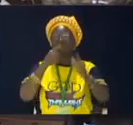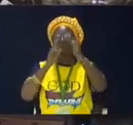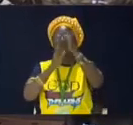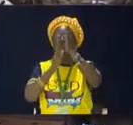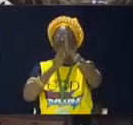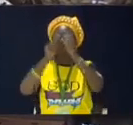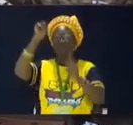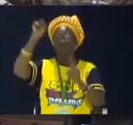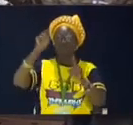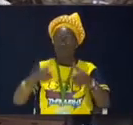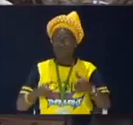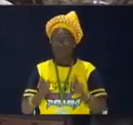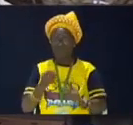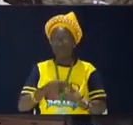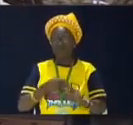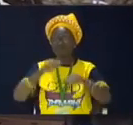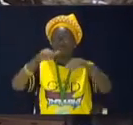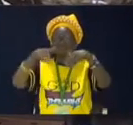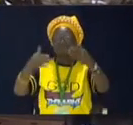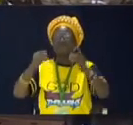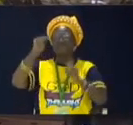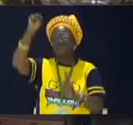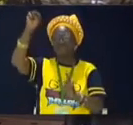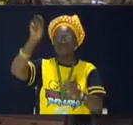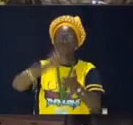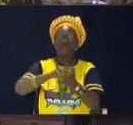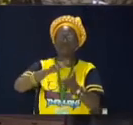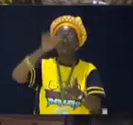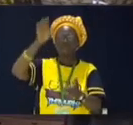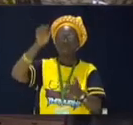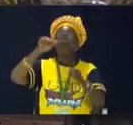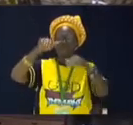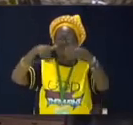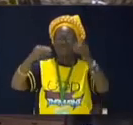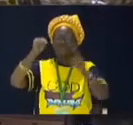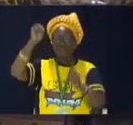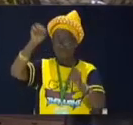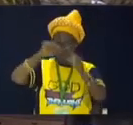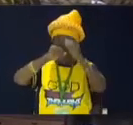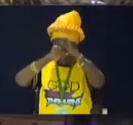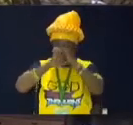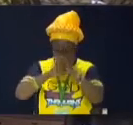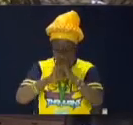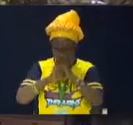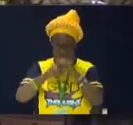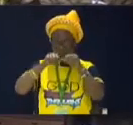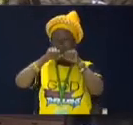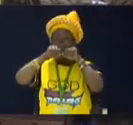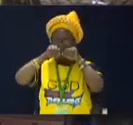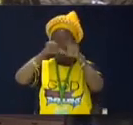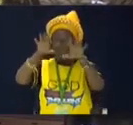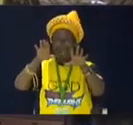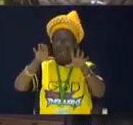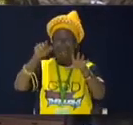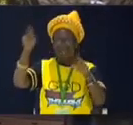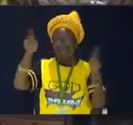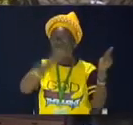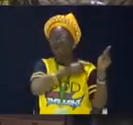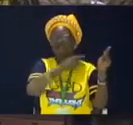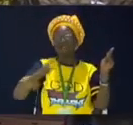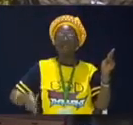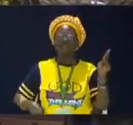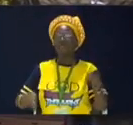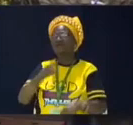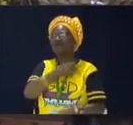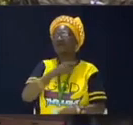Let's give Him glory, give Him honor, give Him adoration. Bless the King of Kings and the Lord